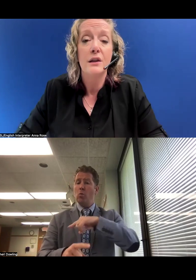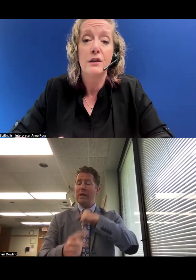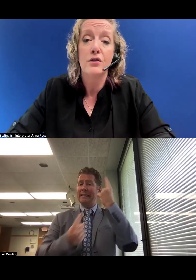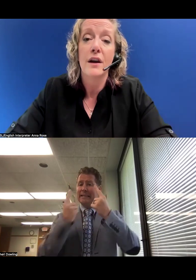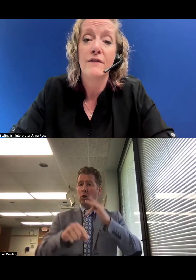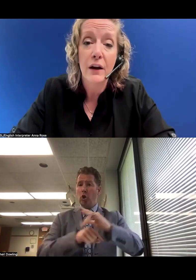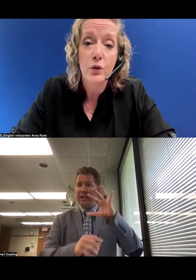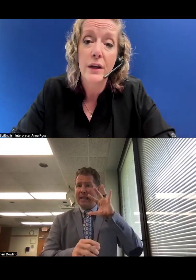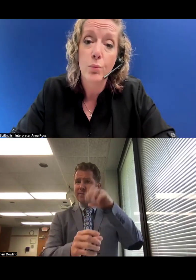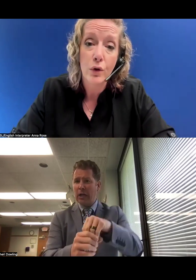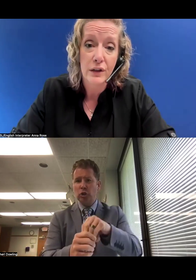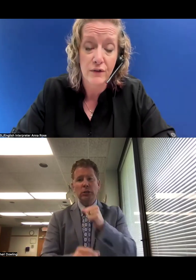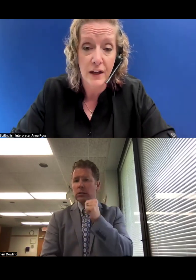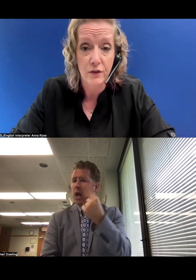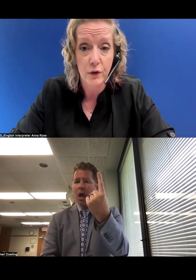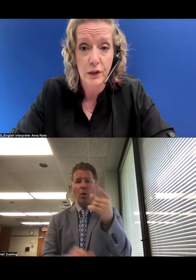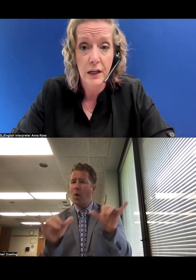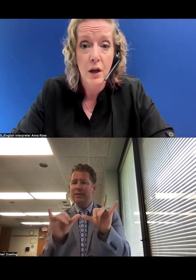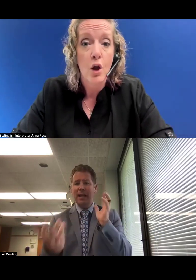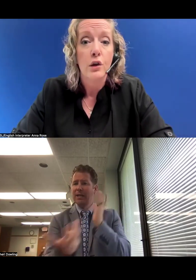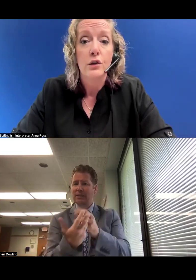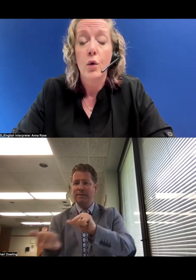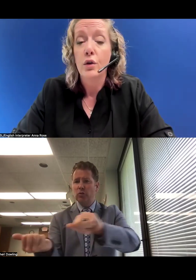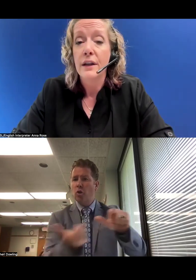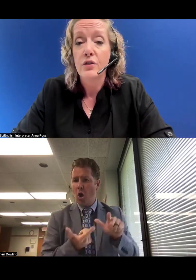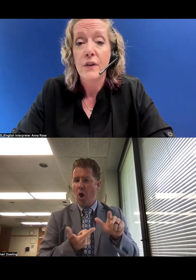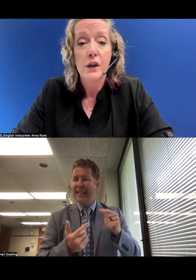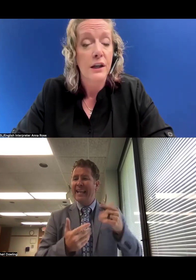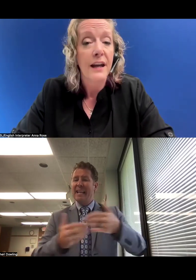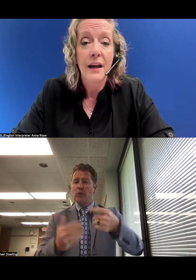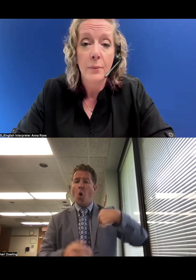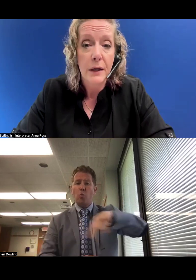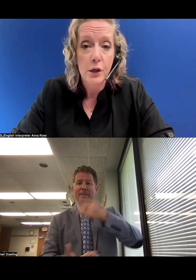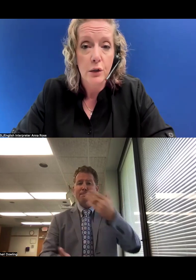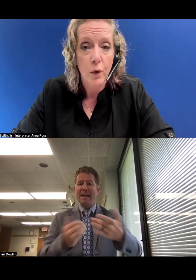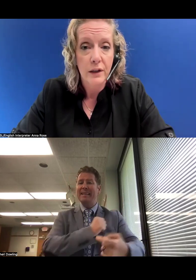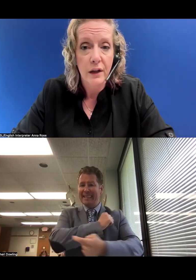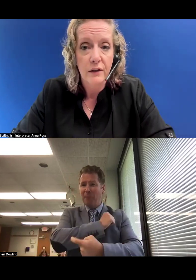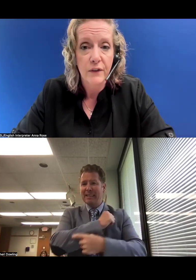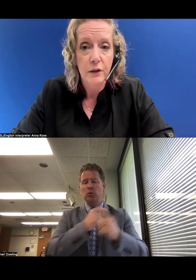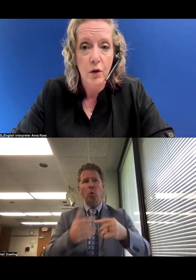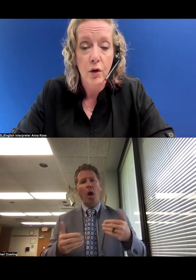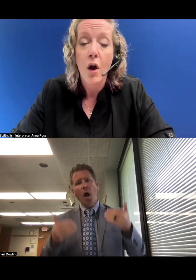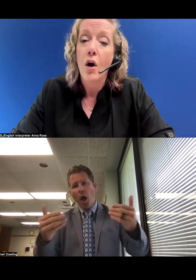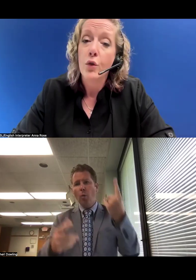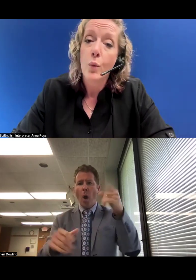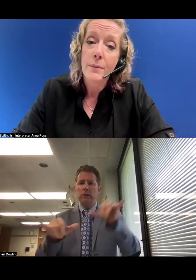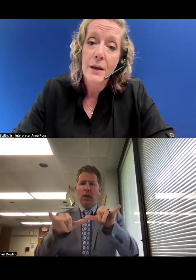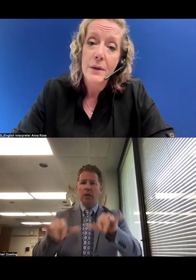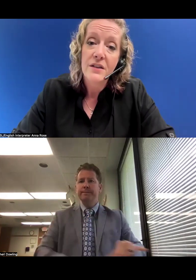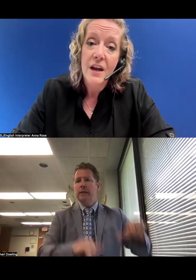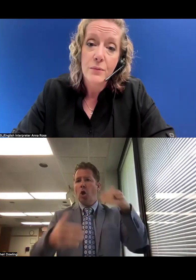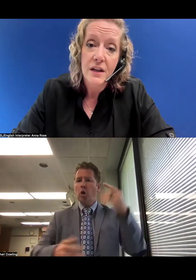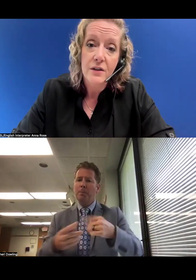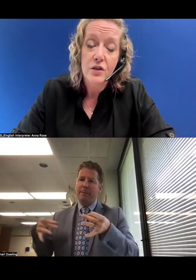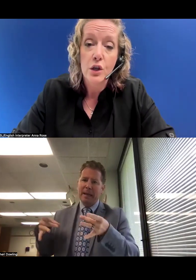to consider and value the importance of that diversity. So early intervention cannot be just one size fits all. Although we may